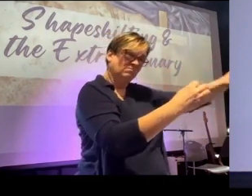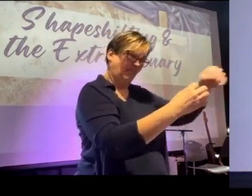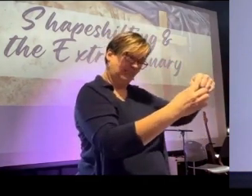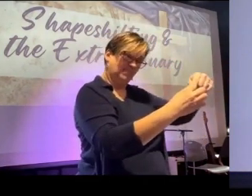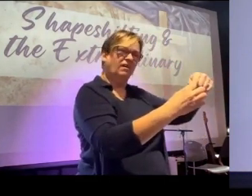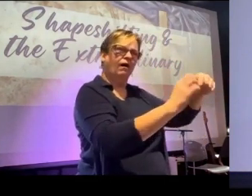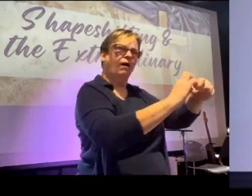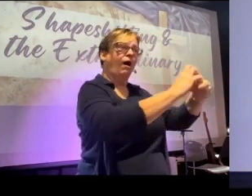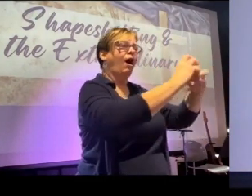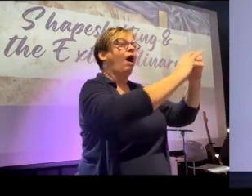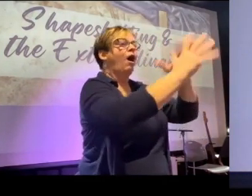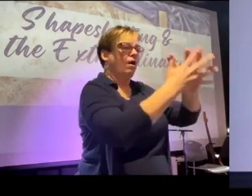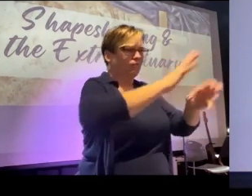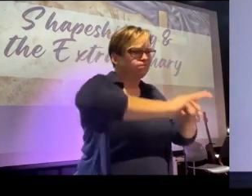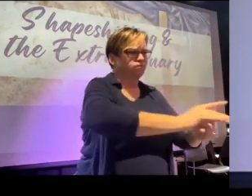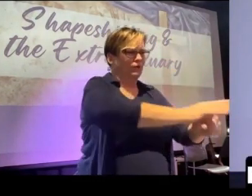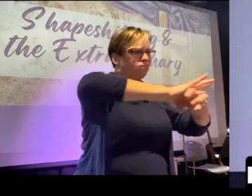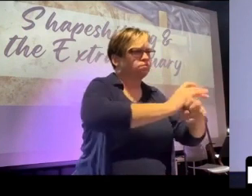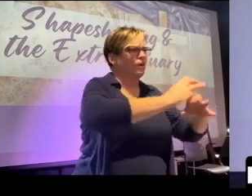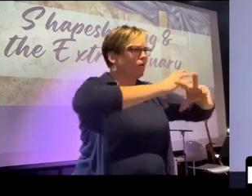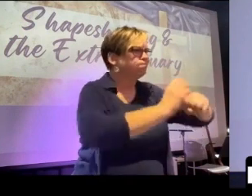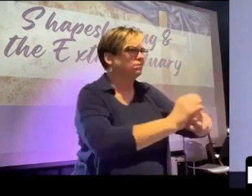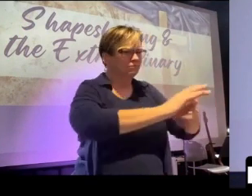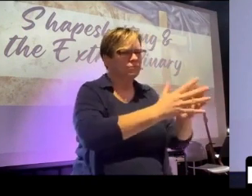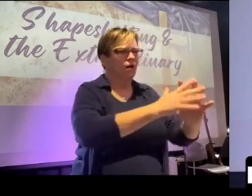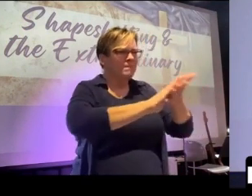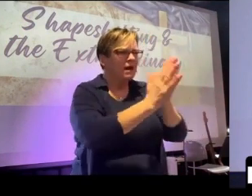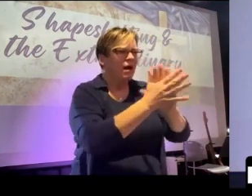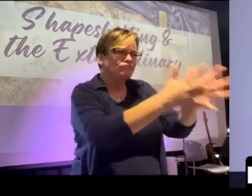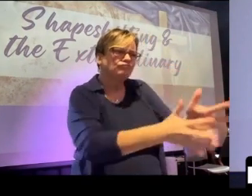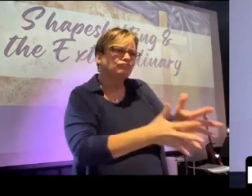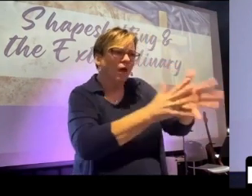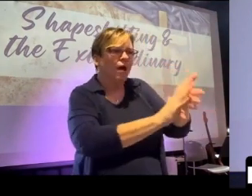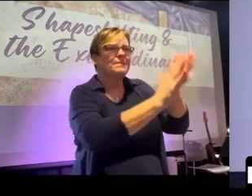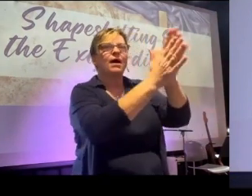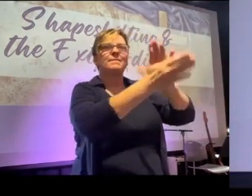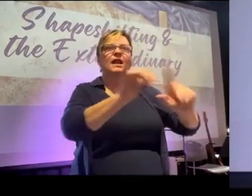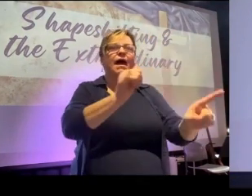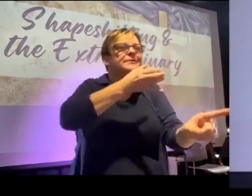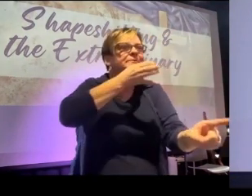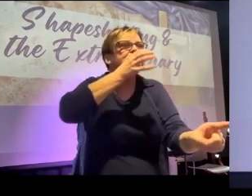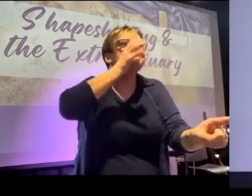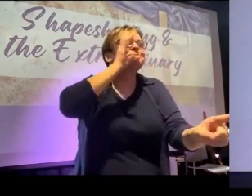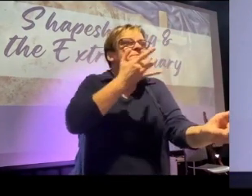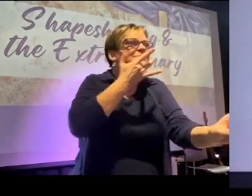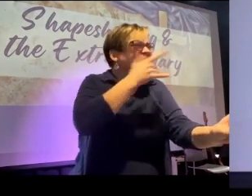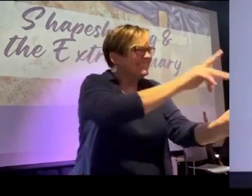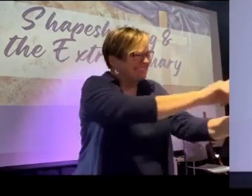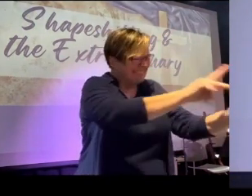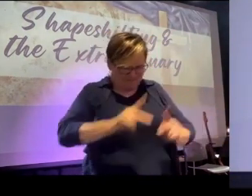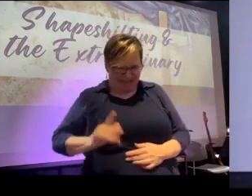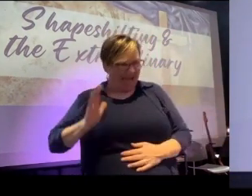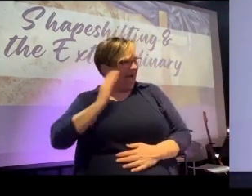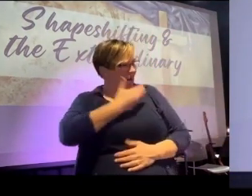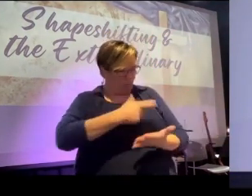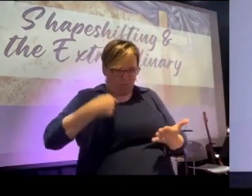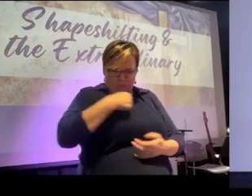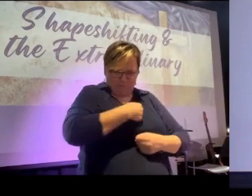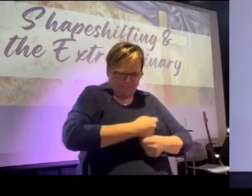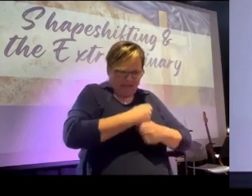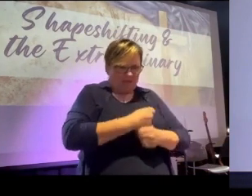drink, mystery, returning us back to the truth of all that is